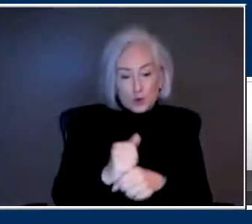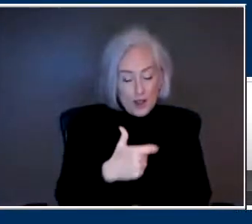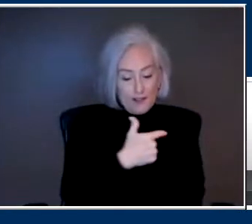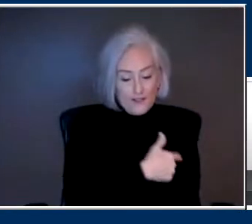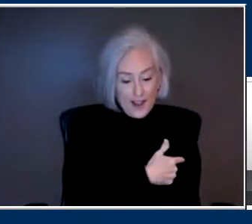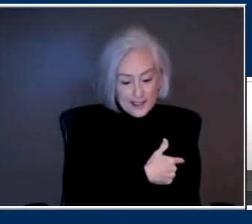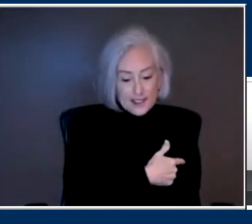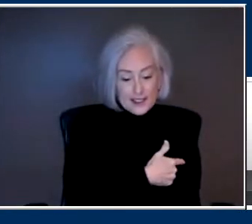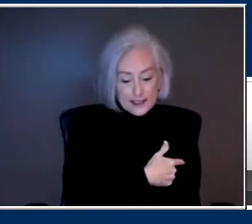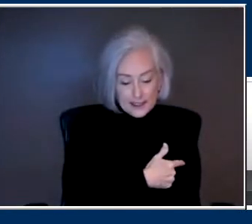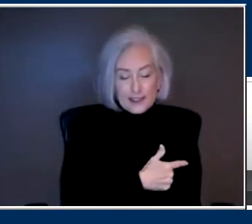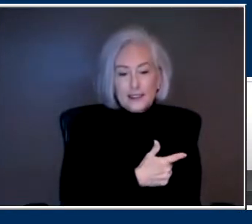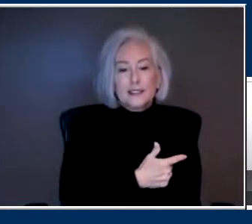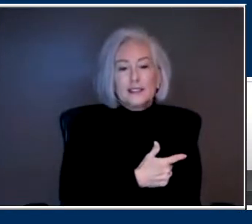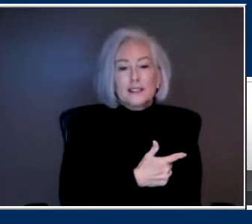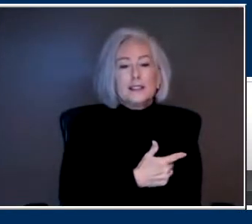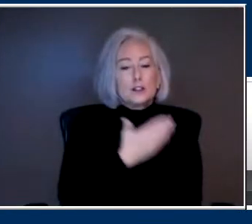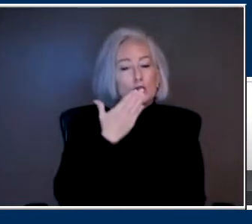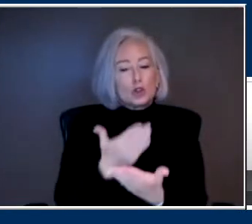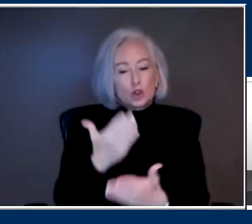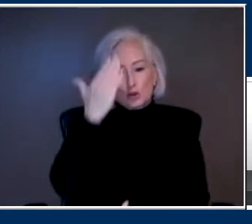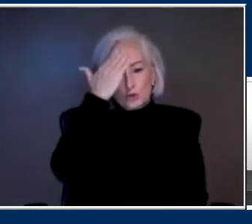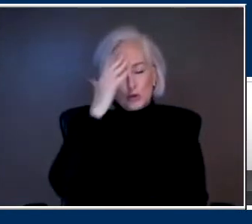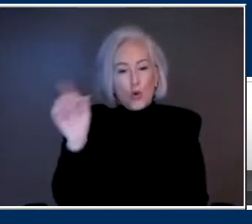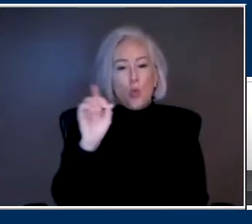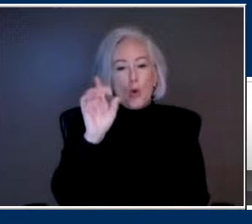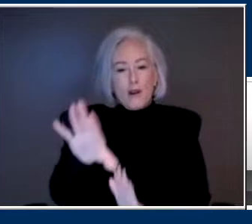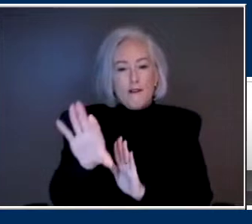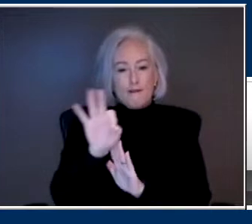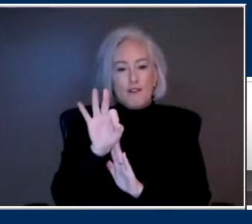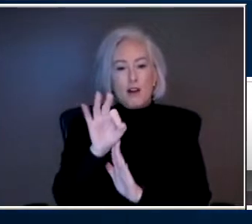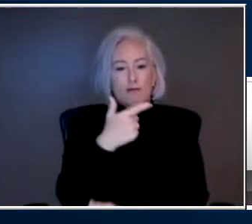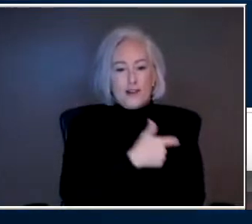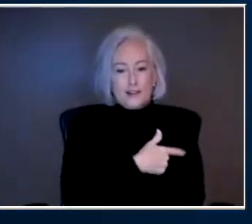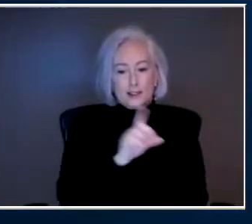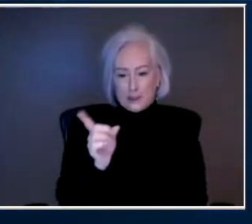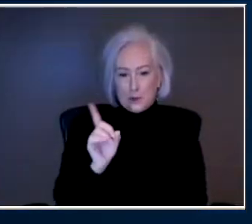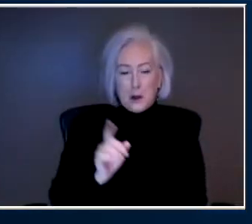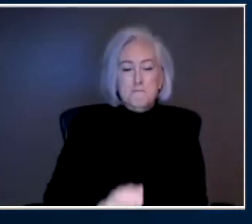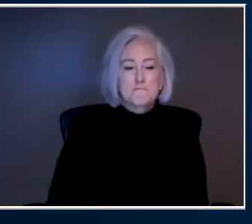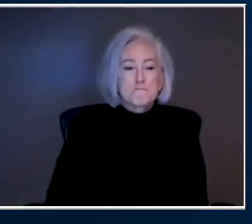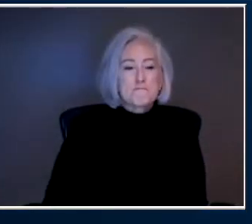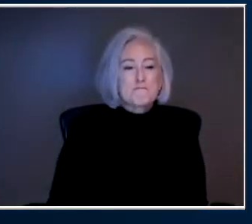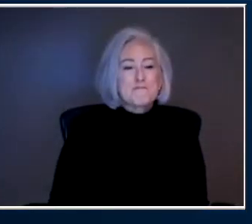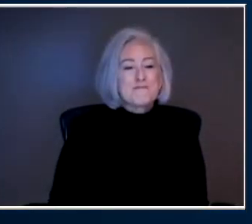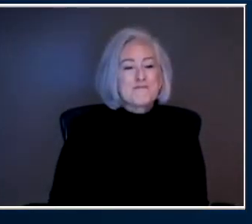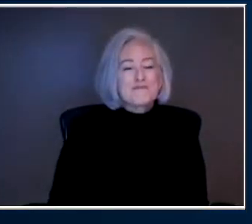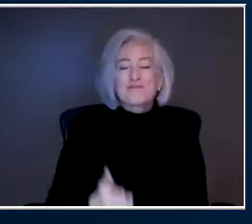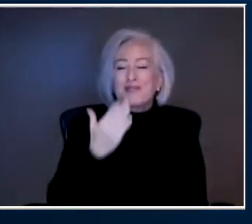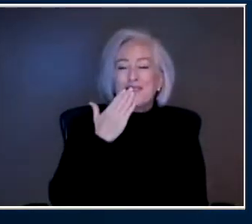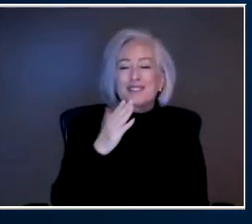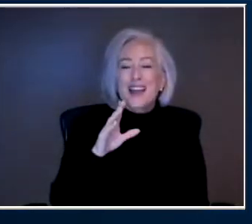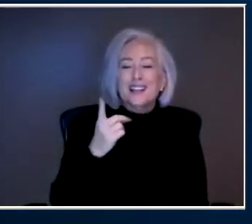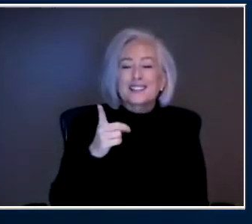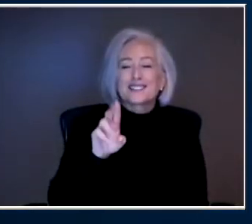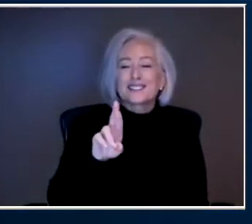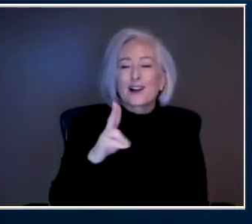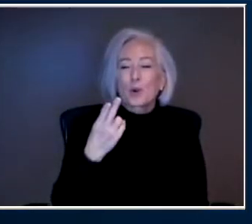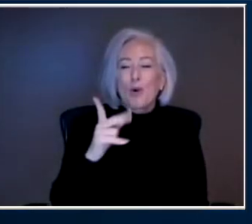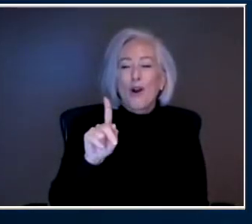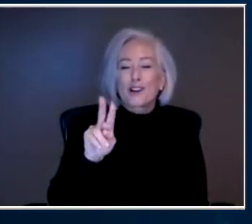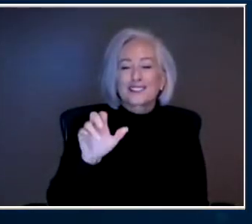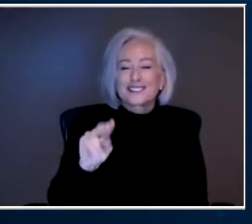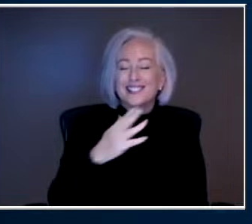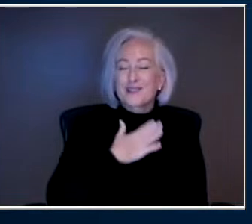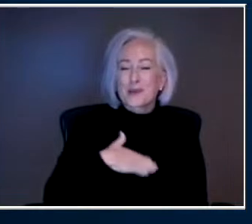to understand where you can find those vaccines. All right, Hawk, thanks for the resource this morning. We appreciate you.